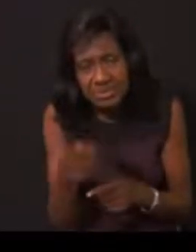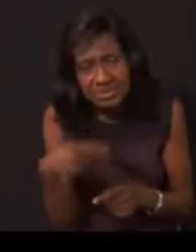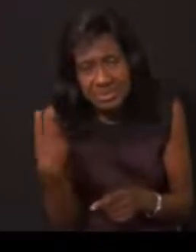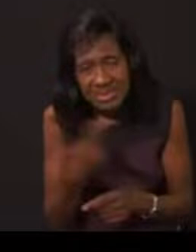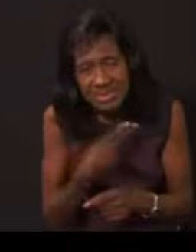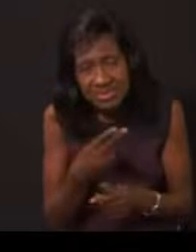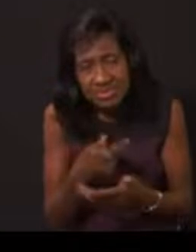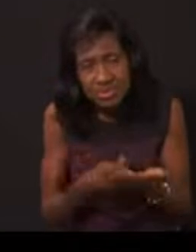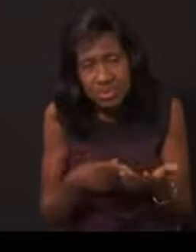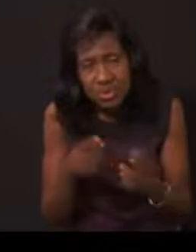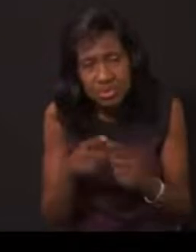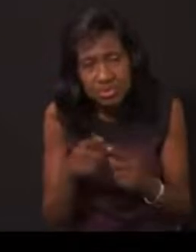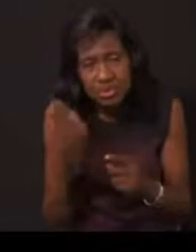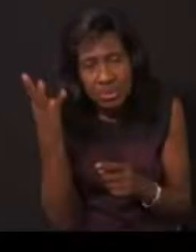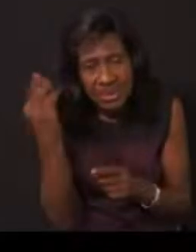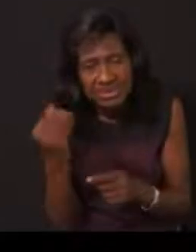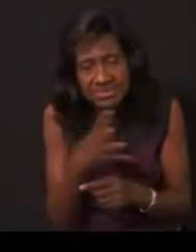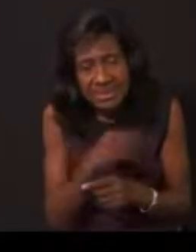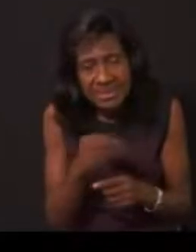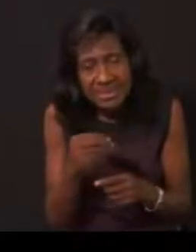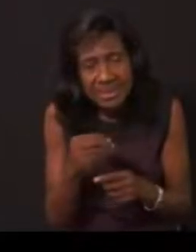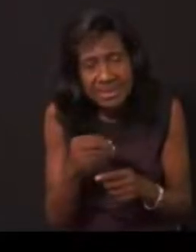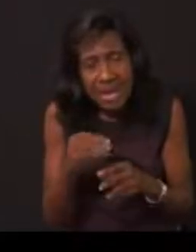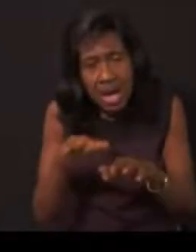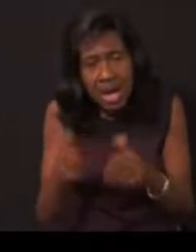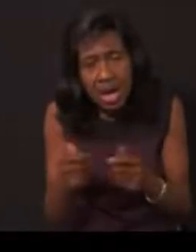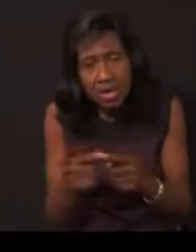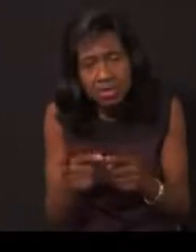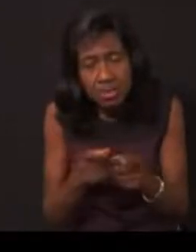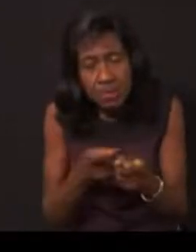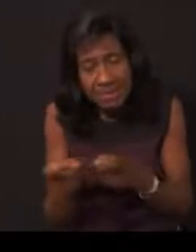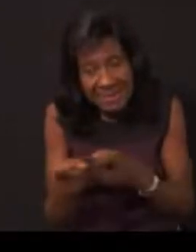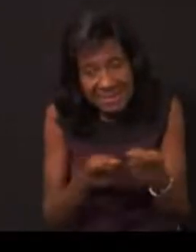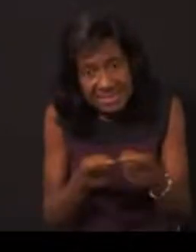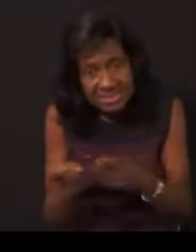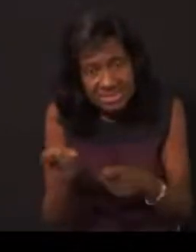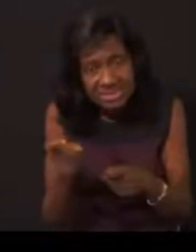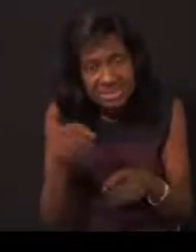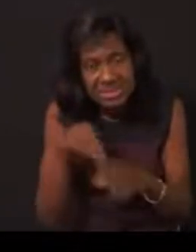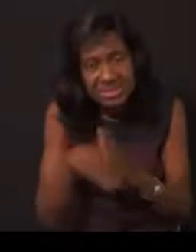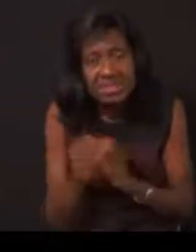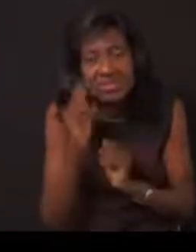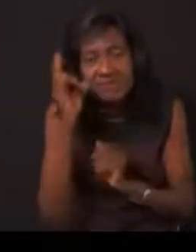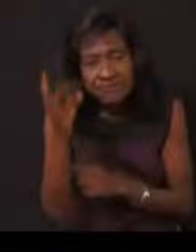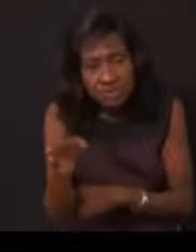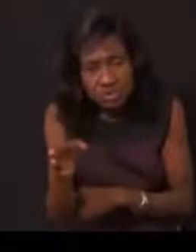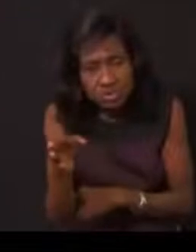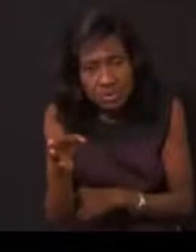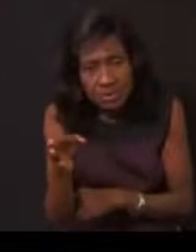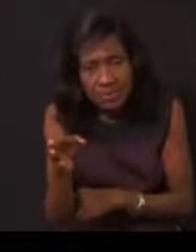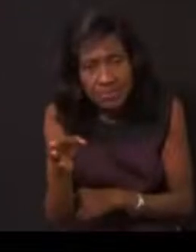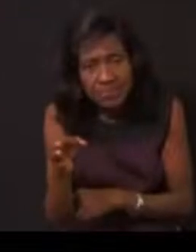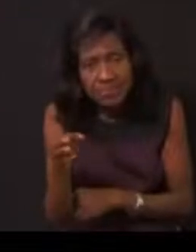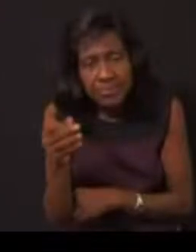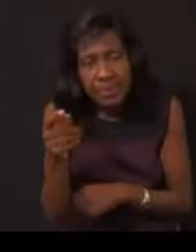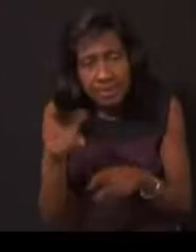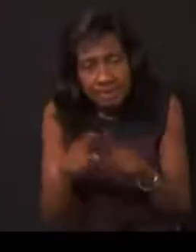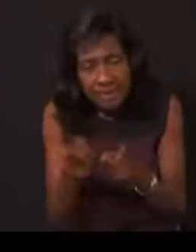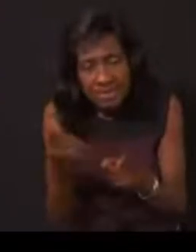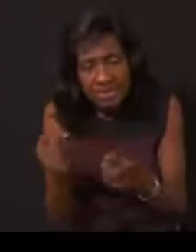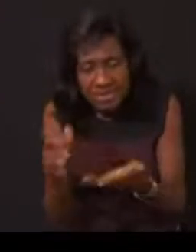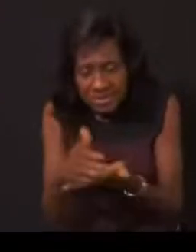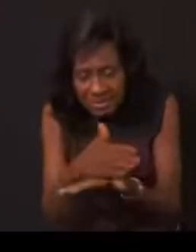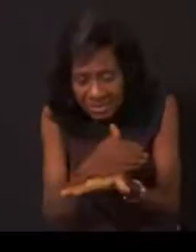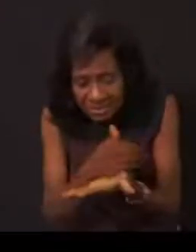expect and how to manage things better going forward. But yeah, it's the gathering of information